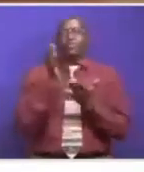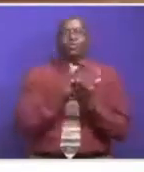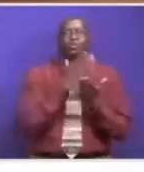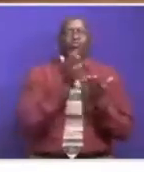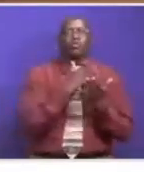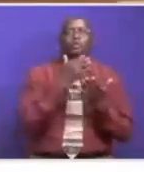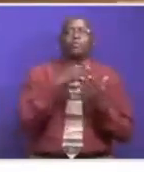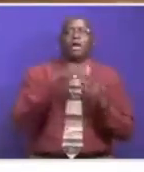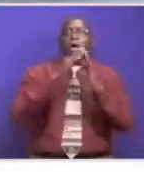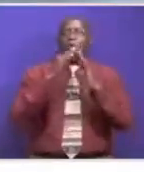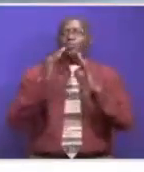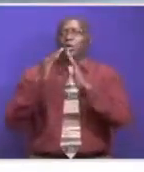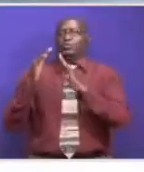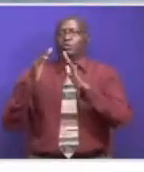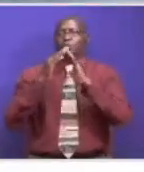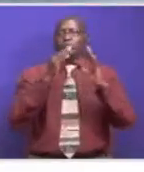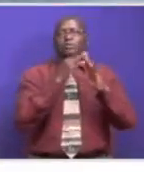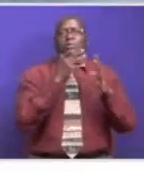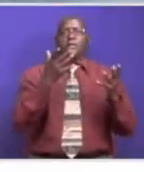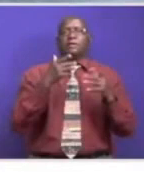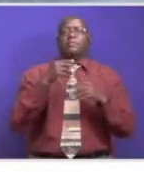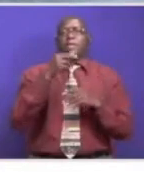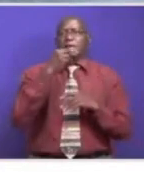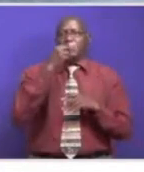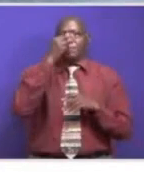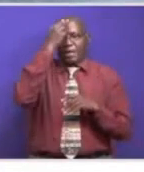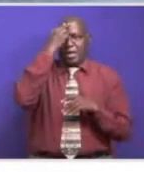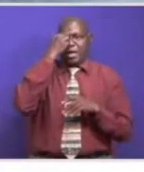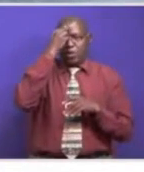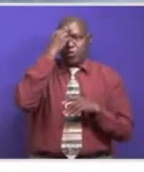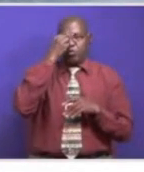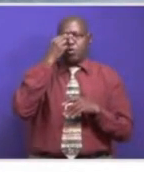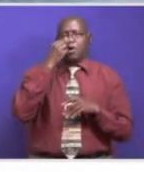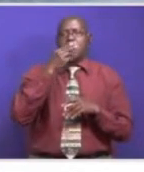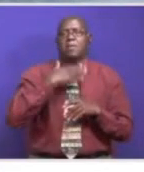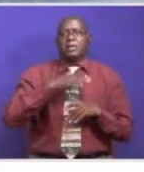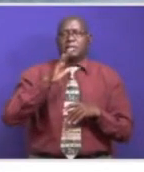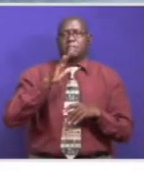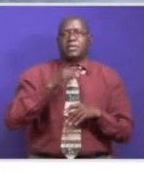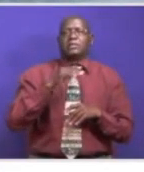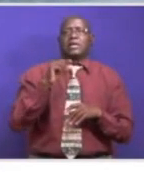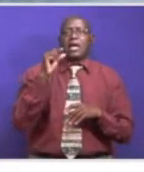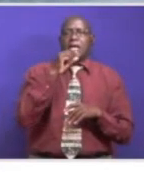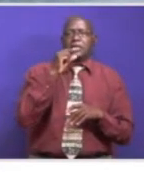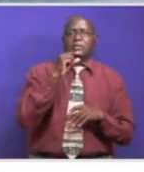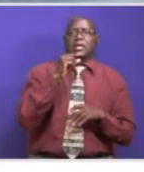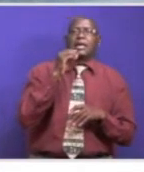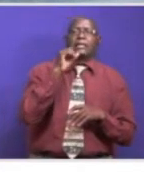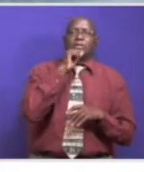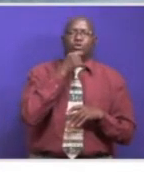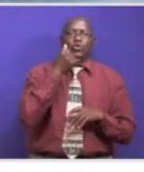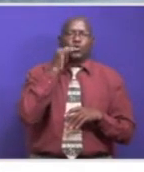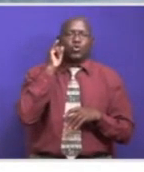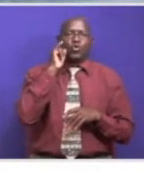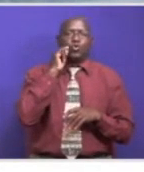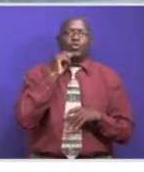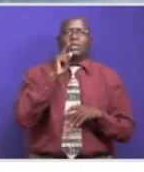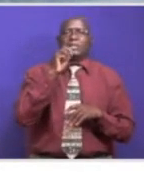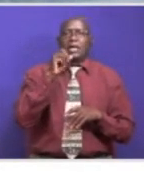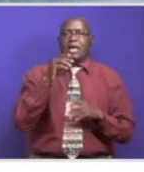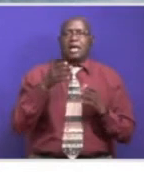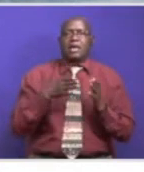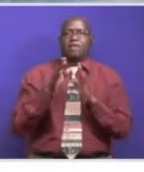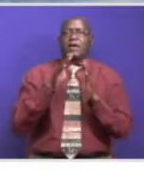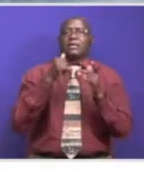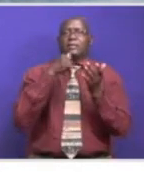small stock and household items in Narok, Marsabit, Garissa, Isiolo, Mandera, Tana River, Samburu, and Turkana. The